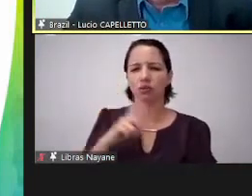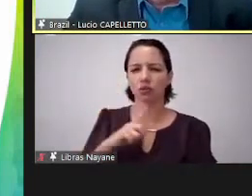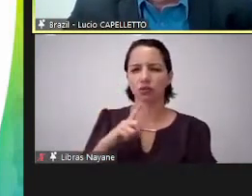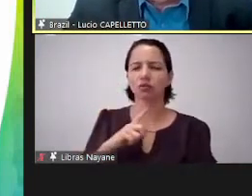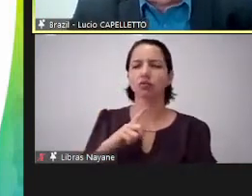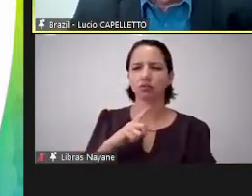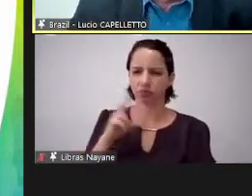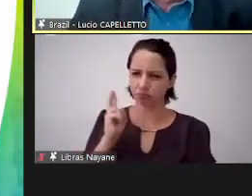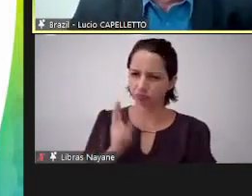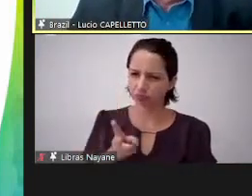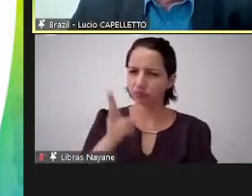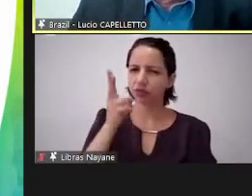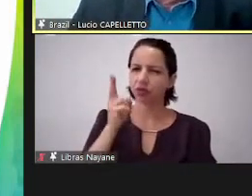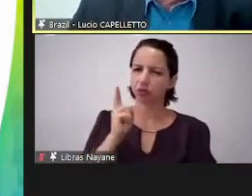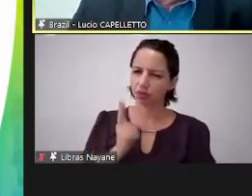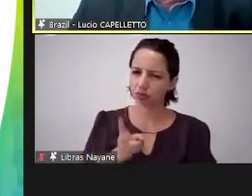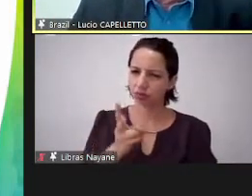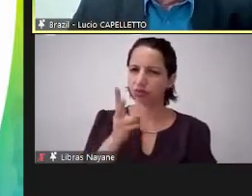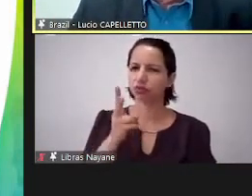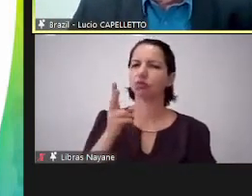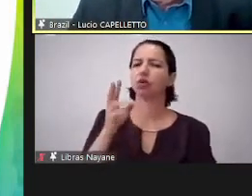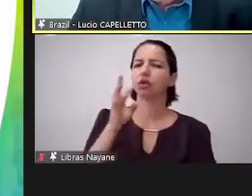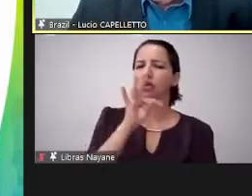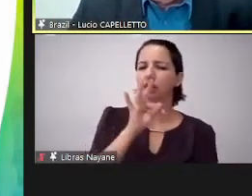bank, the Fed,